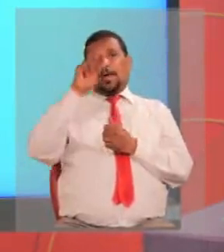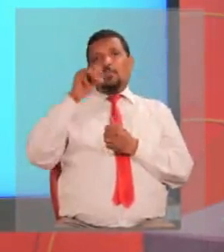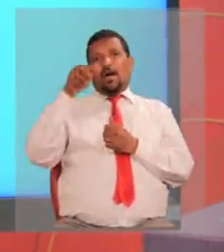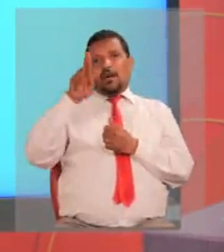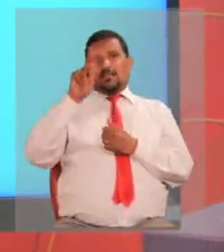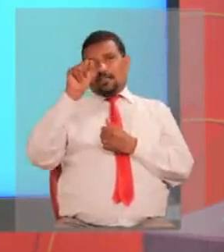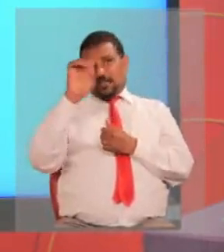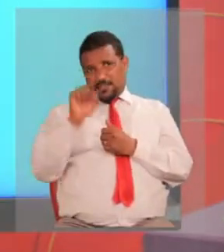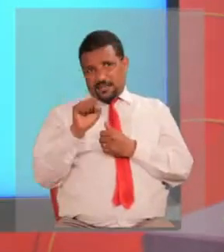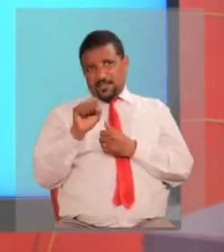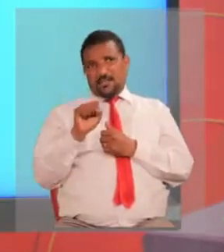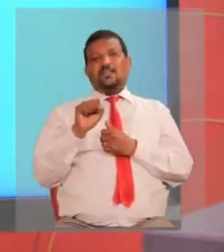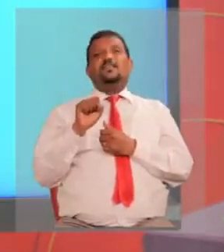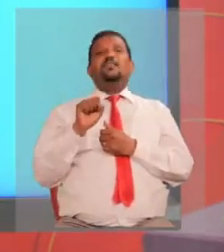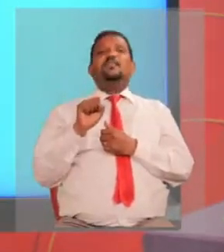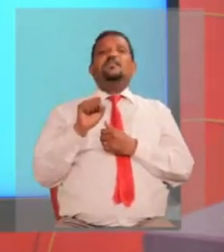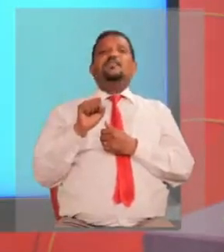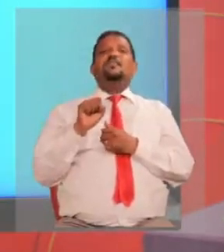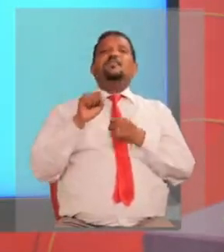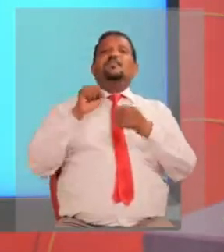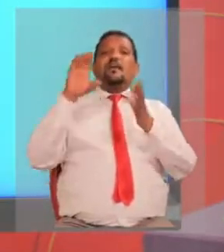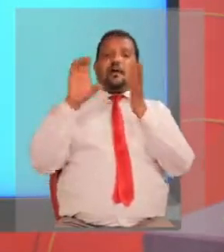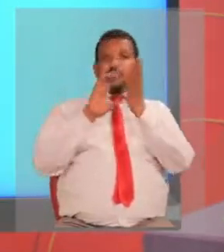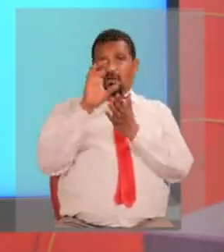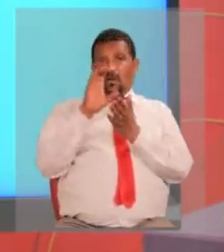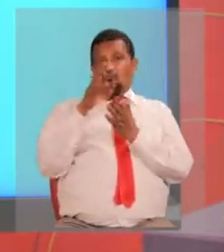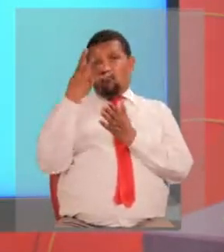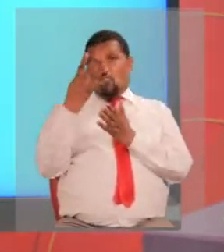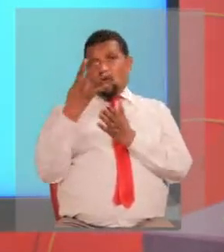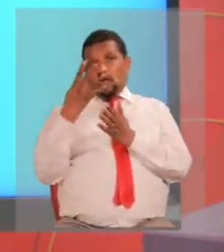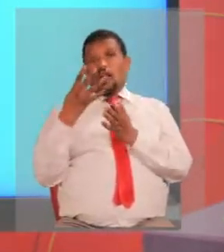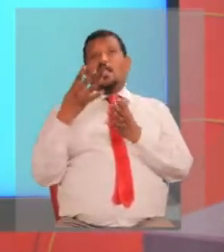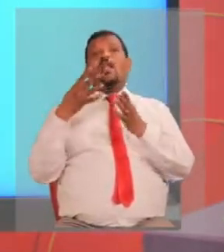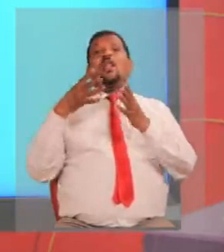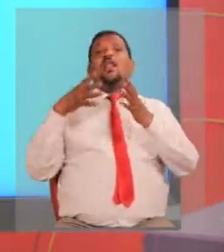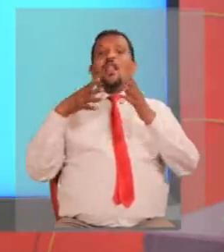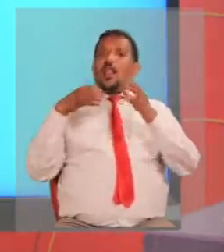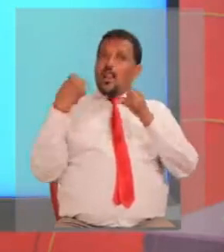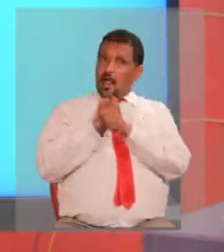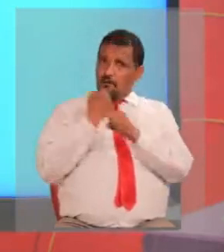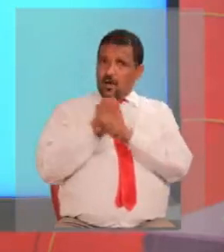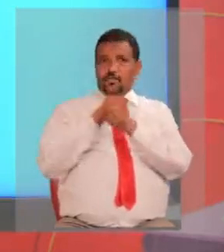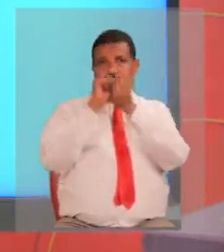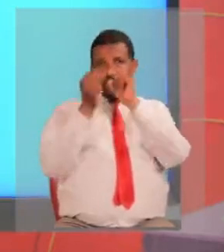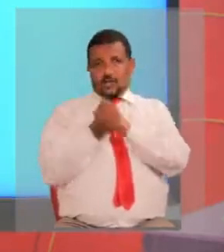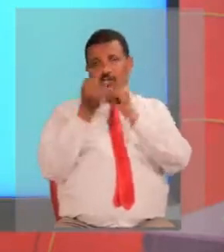of capital for labor is calculated by changing the